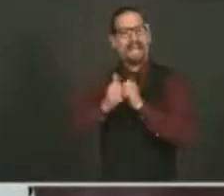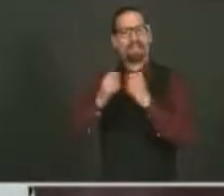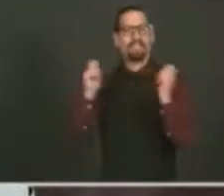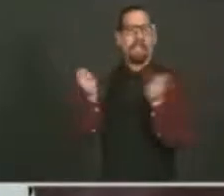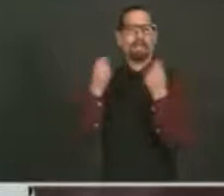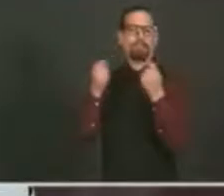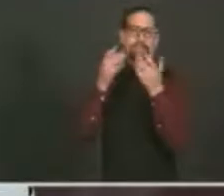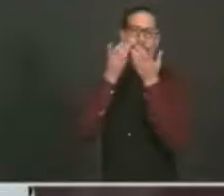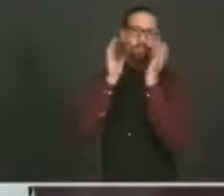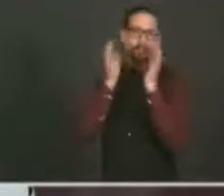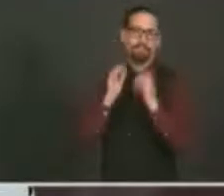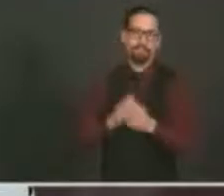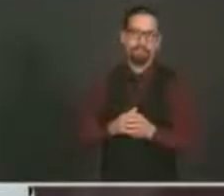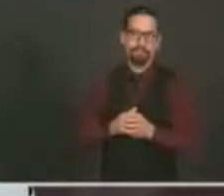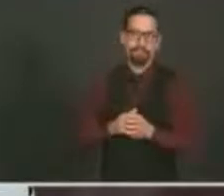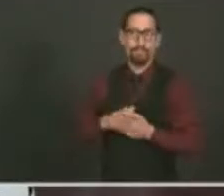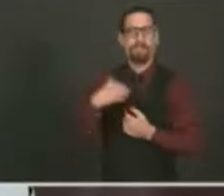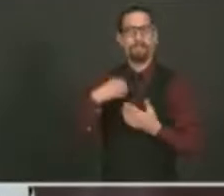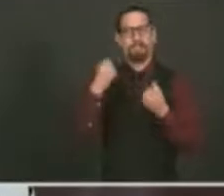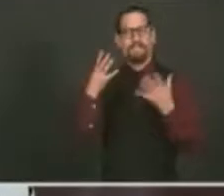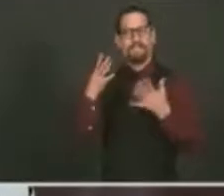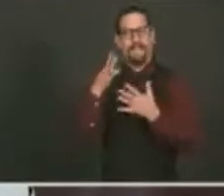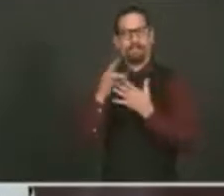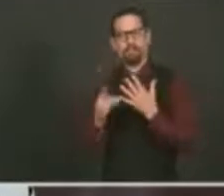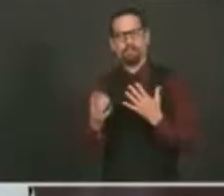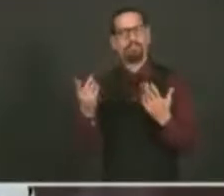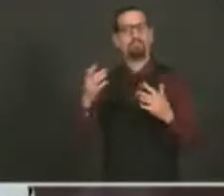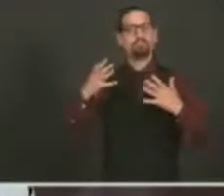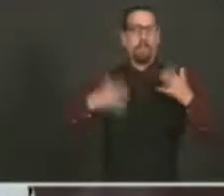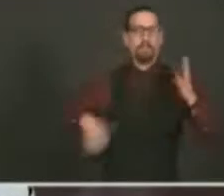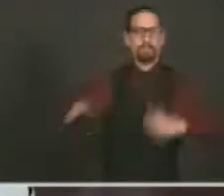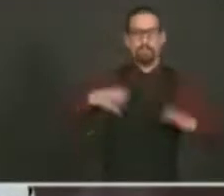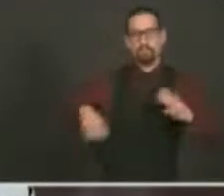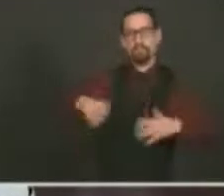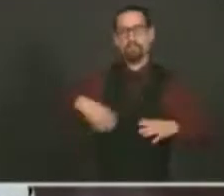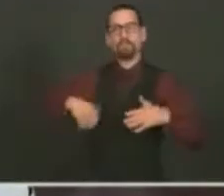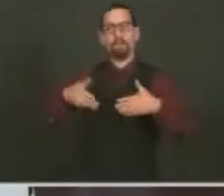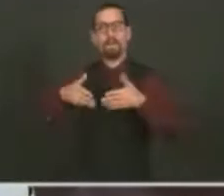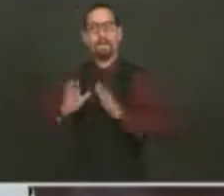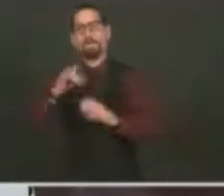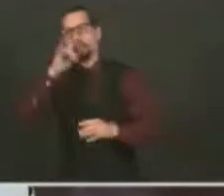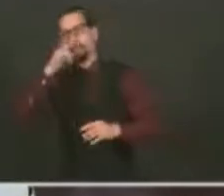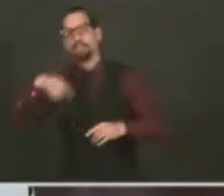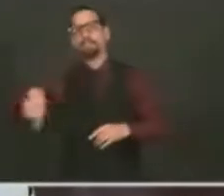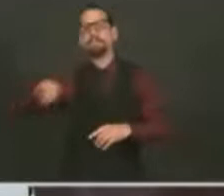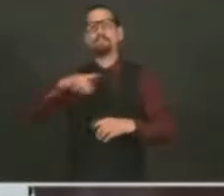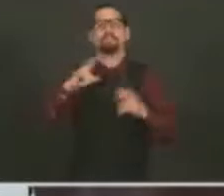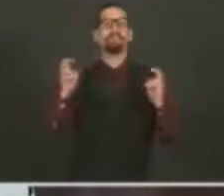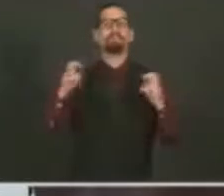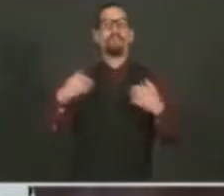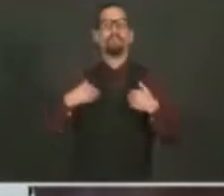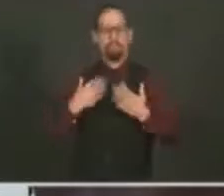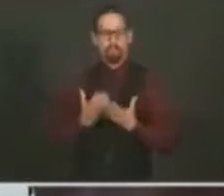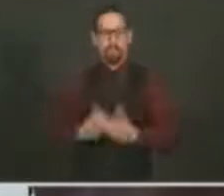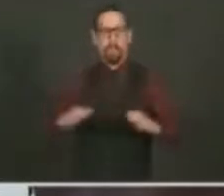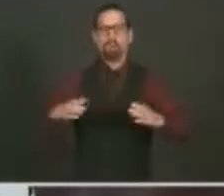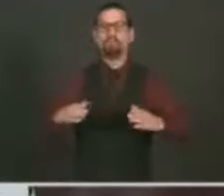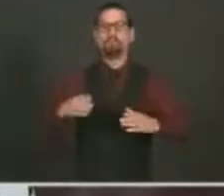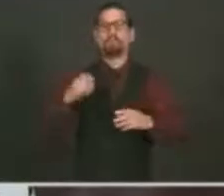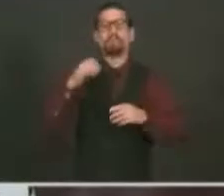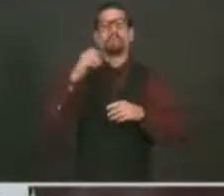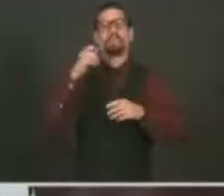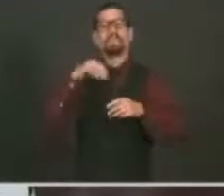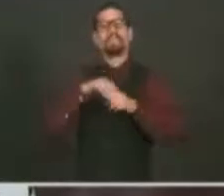do with kids, get them costumes, allow them to have bowls of candy throughout their house,